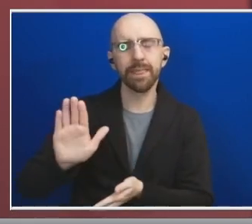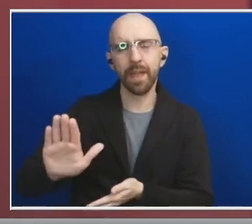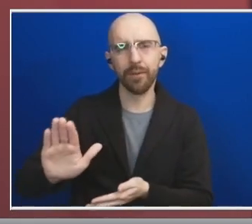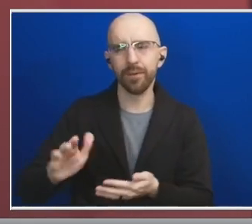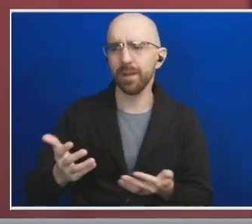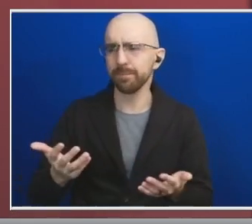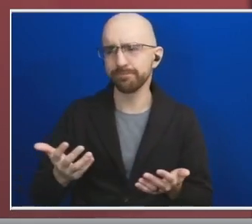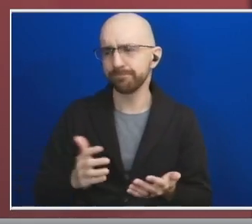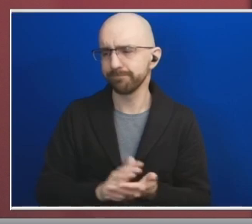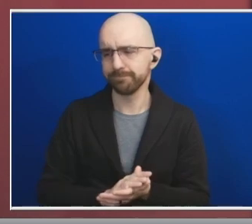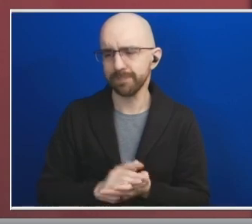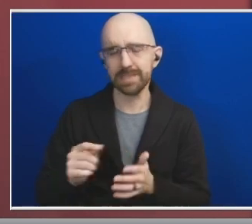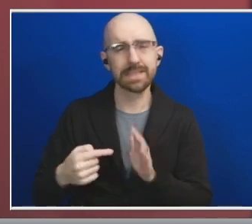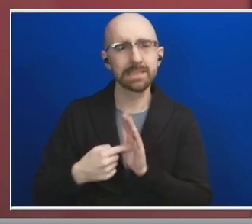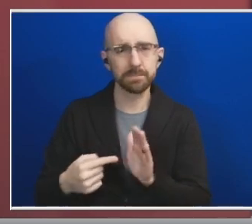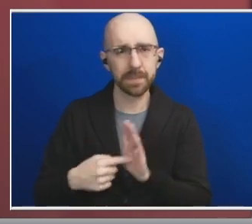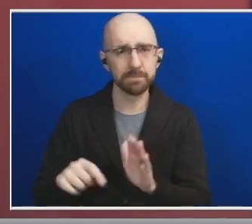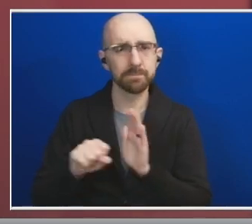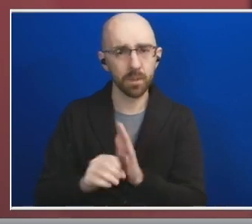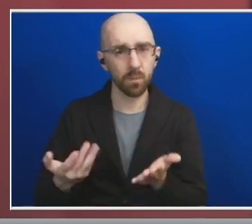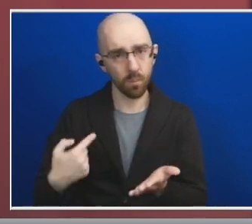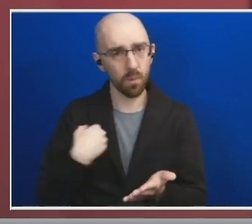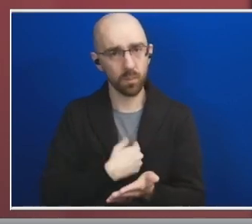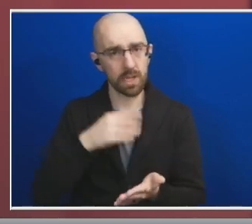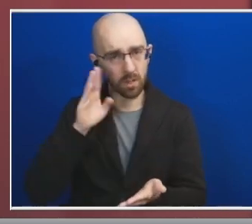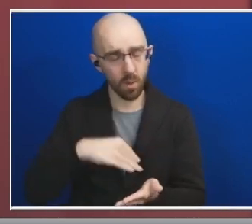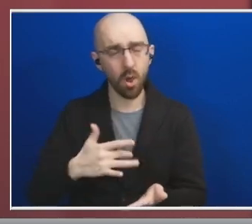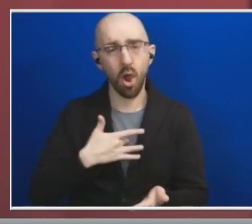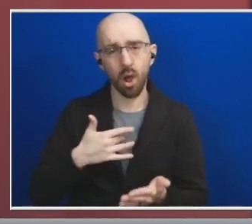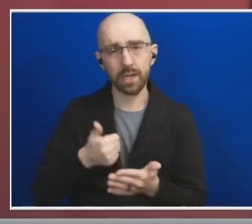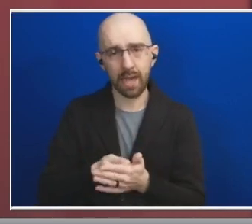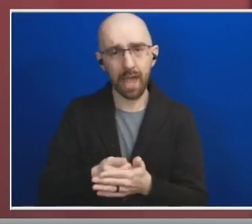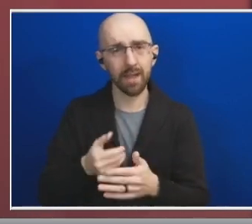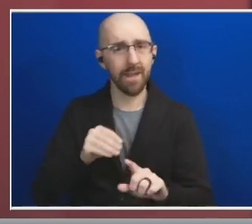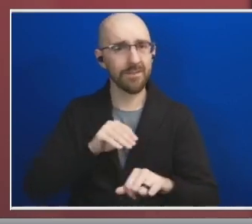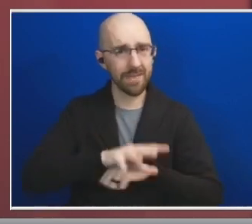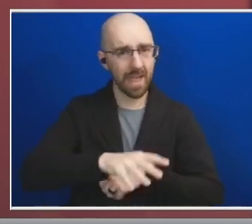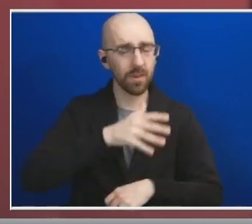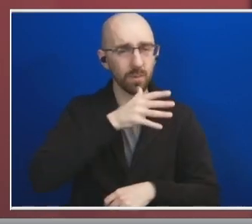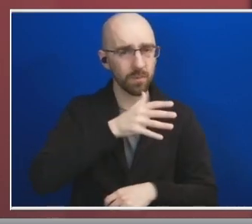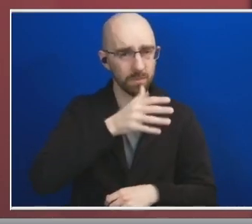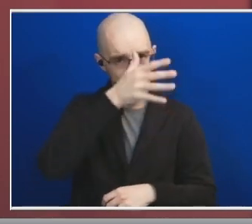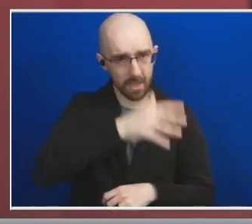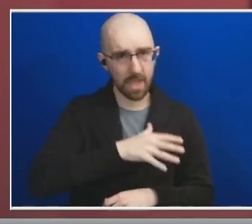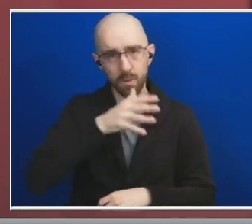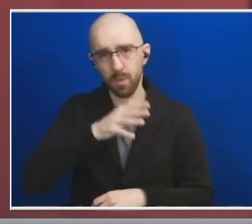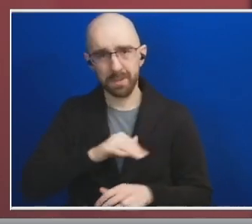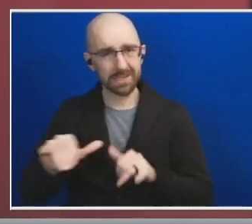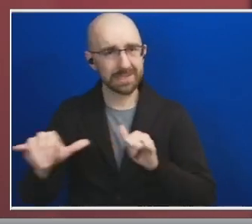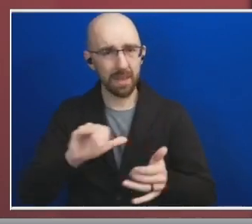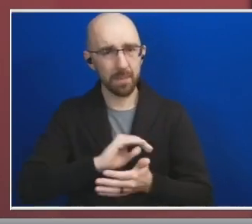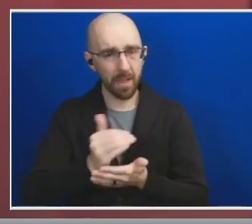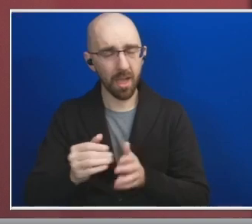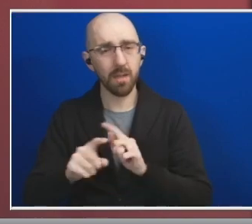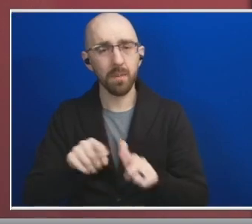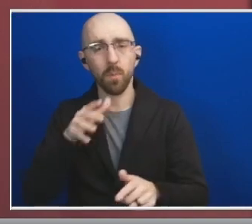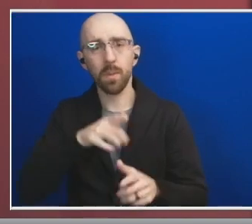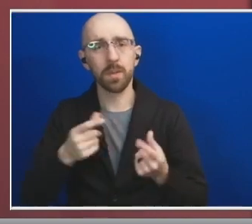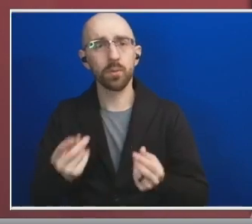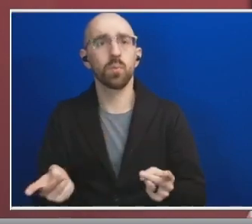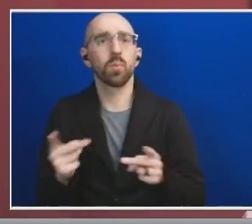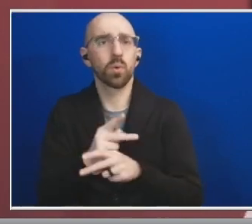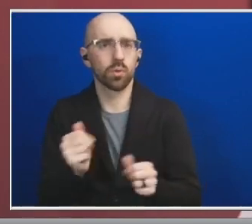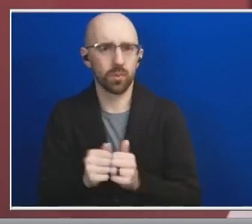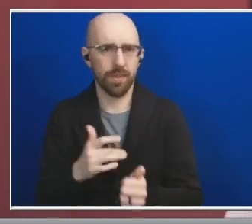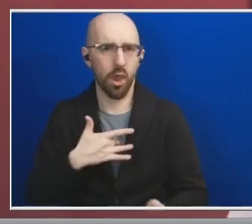symptoms. And what we know is that heart attacks affect men and women about the same amount, but women do worse with heart attacks. And it's typically Interesting. because of